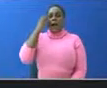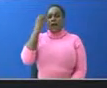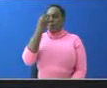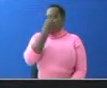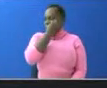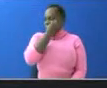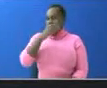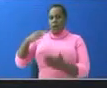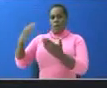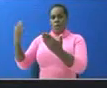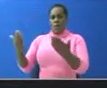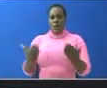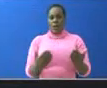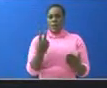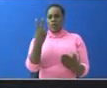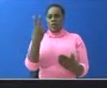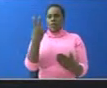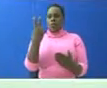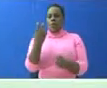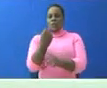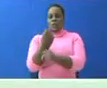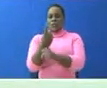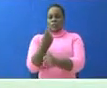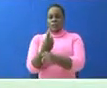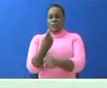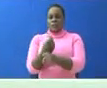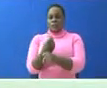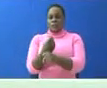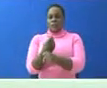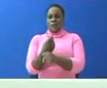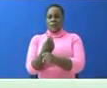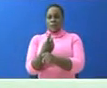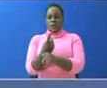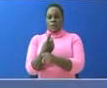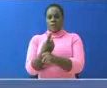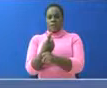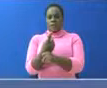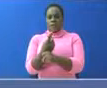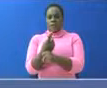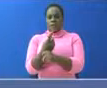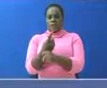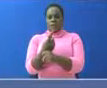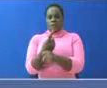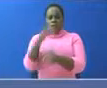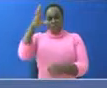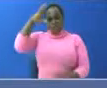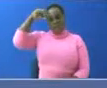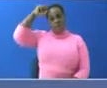Karua, karibu. Now your 2 minutes for your opening statement. Thank you, Sophia.